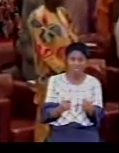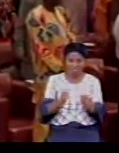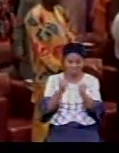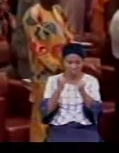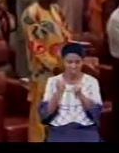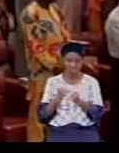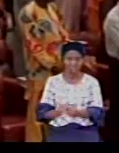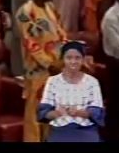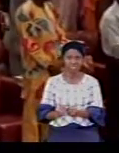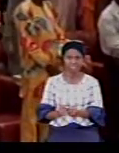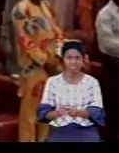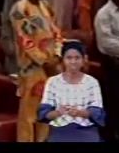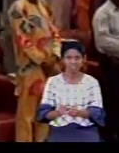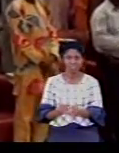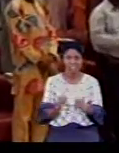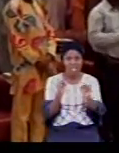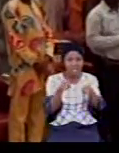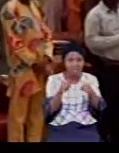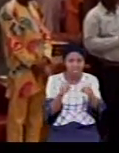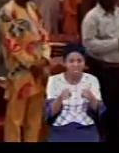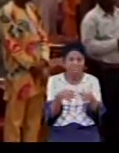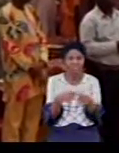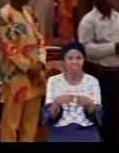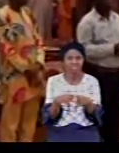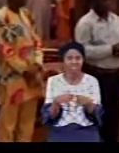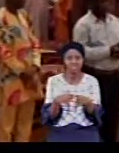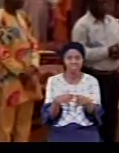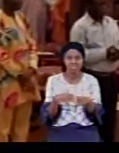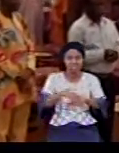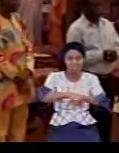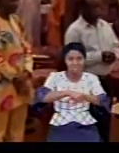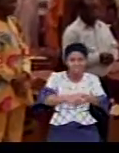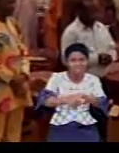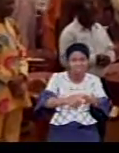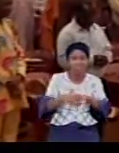strength, ability, skill,